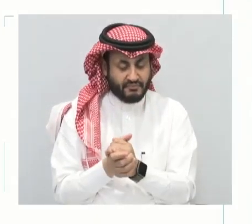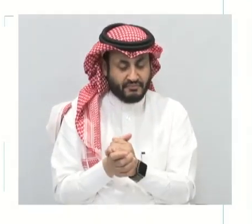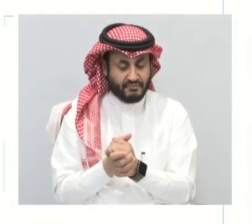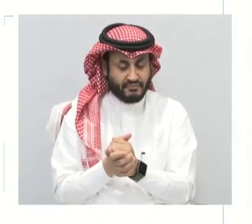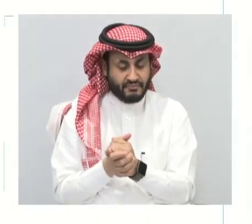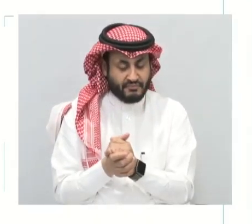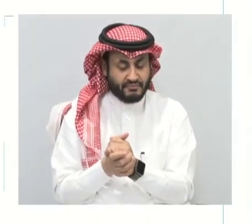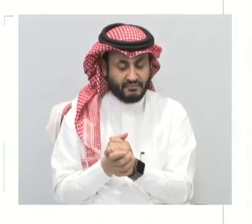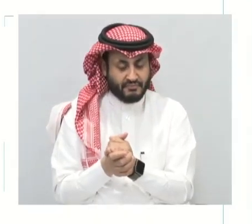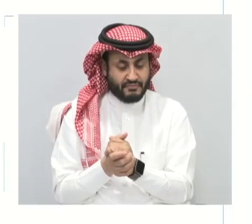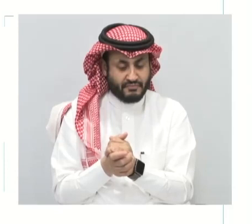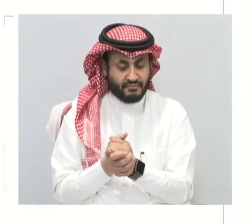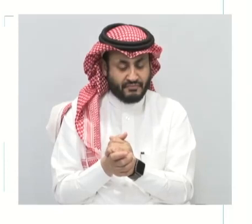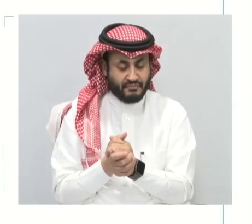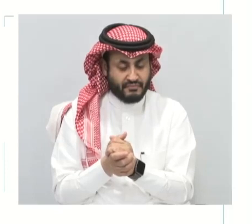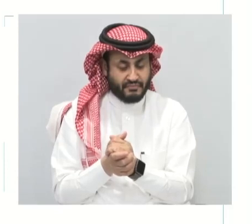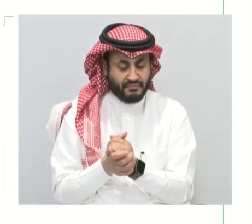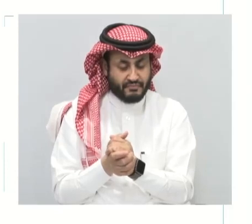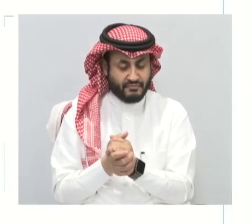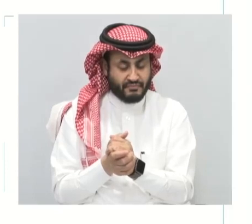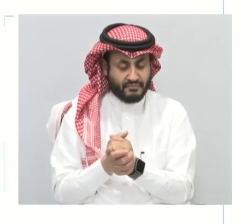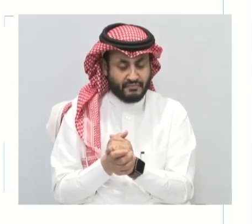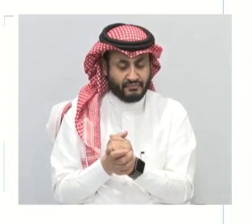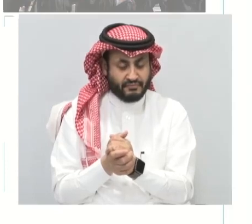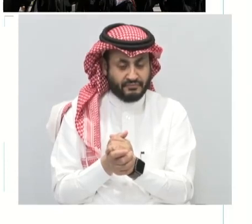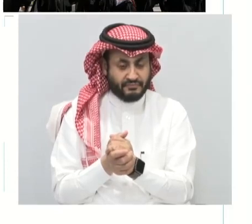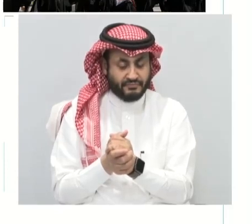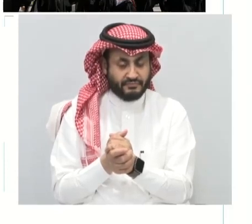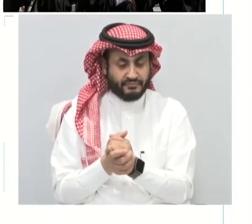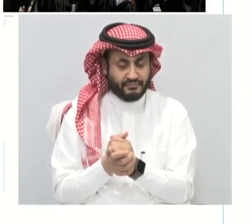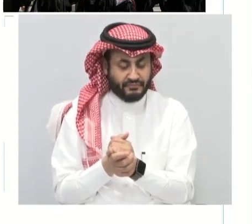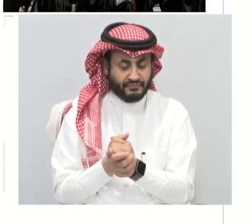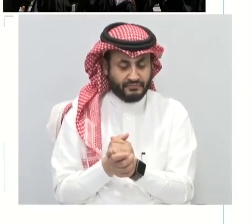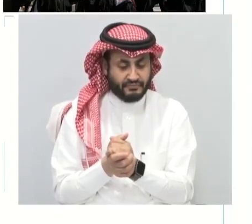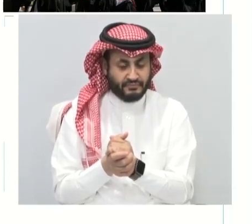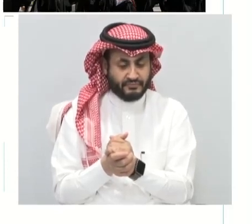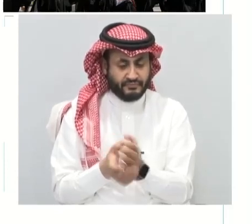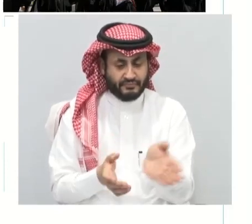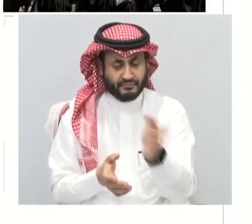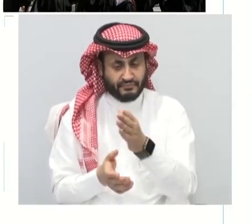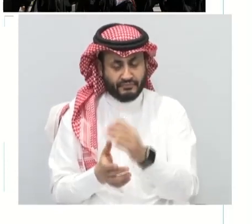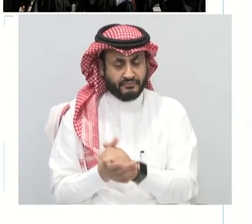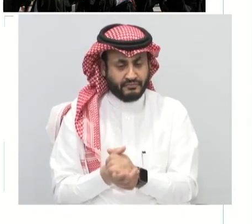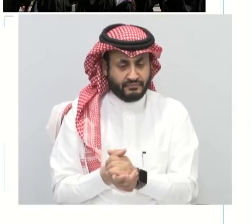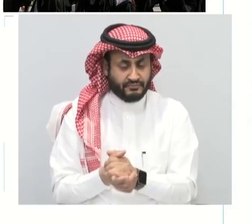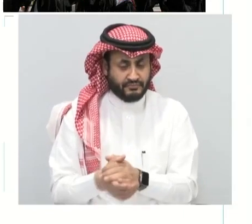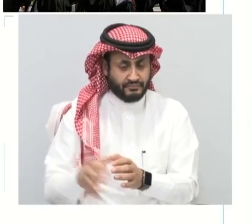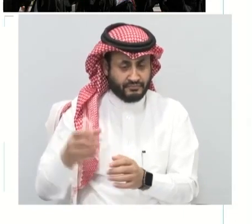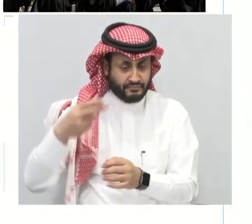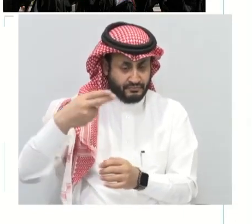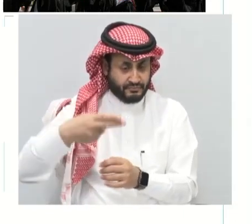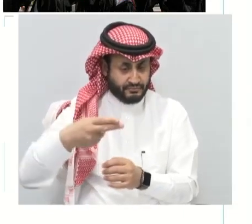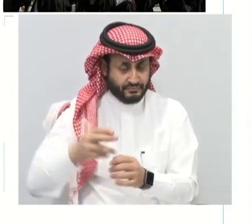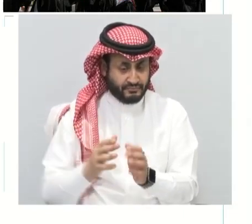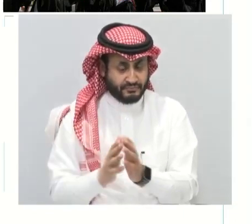say, tell me about the new museum. Okay, and now we move to exercise H also in